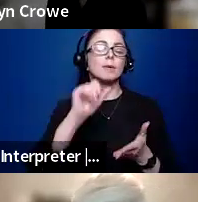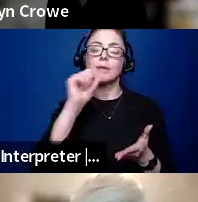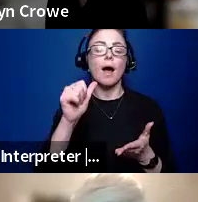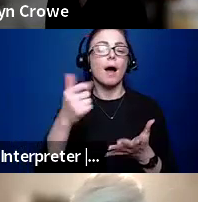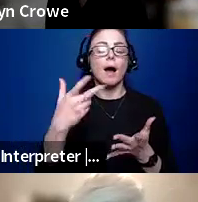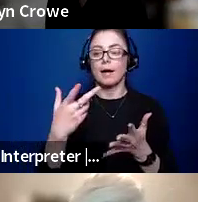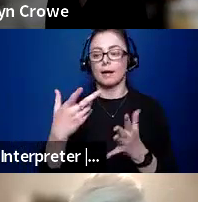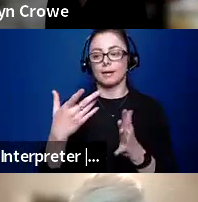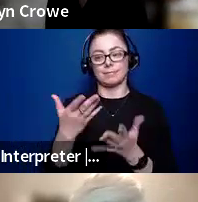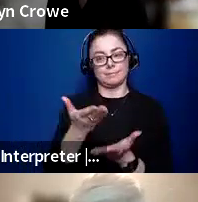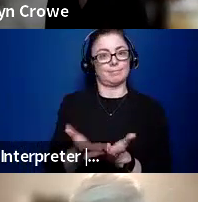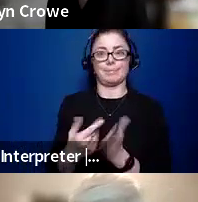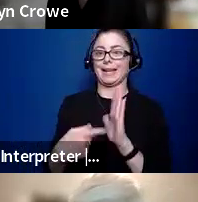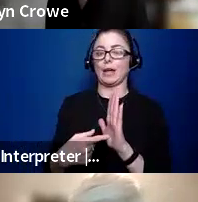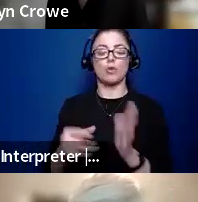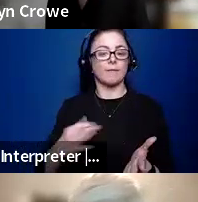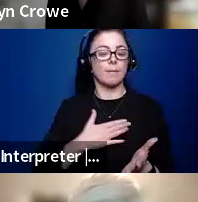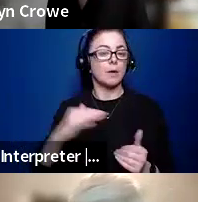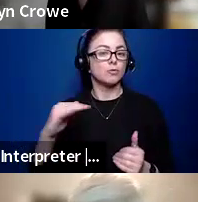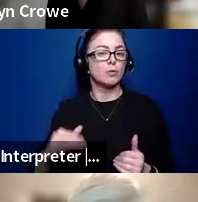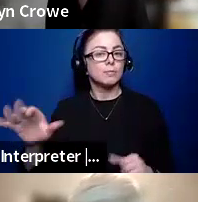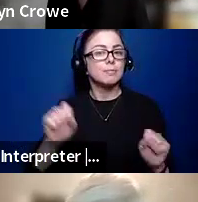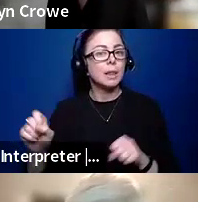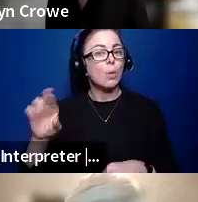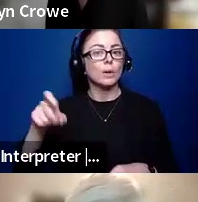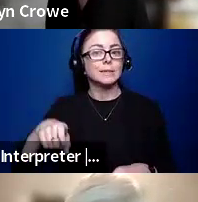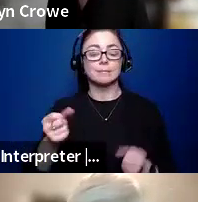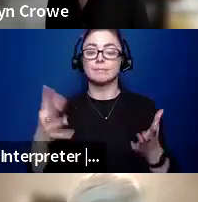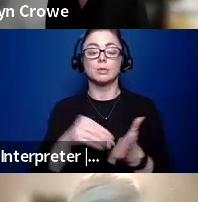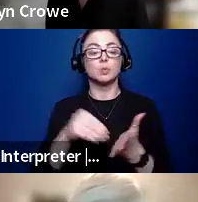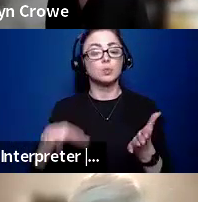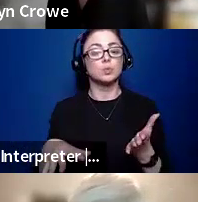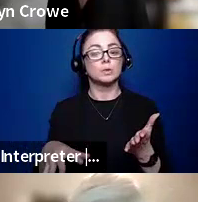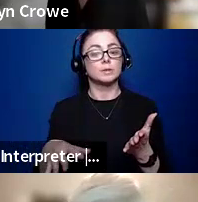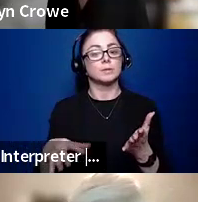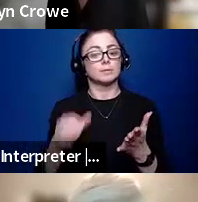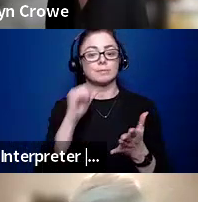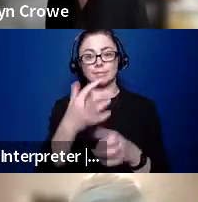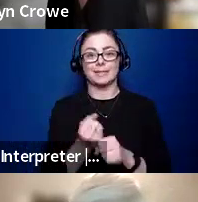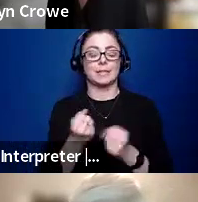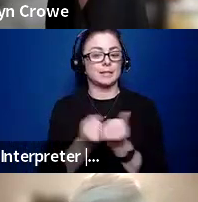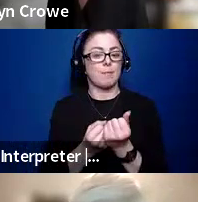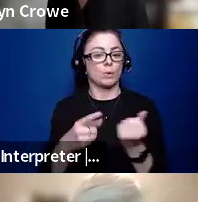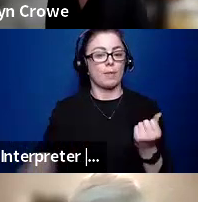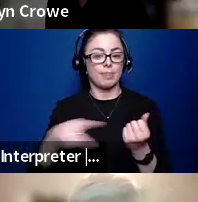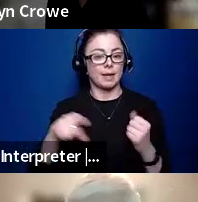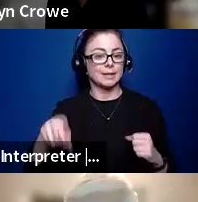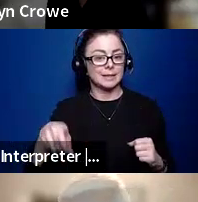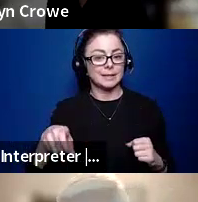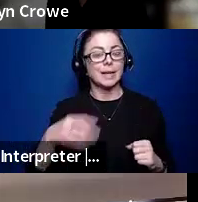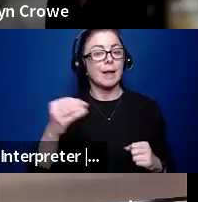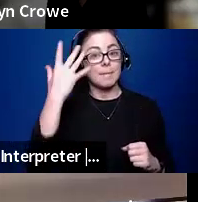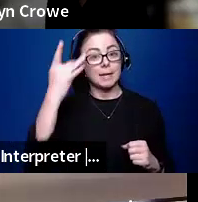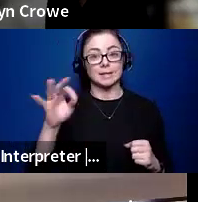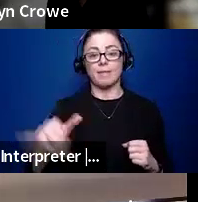indication of my child's ability or needs. Many students are not getting the supports they need, including my children, And because of